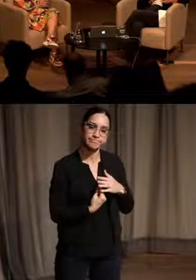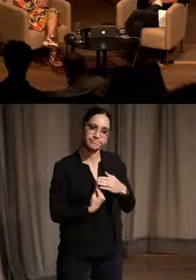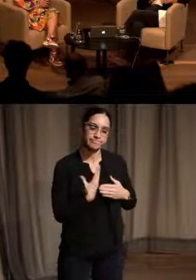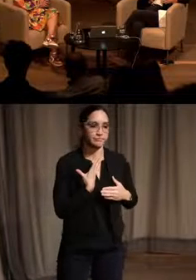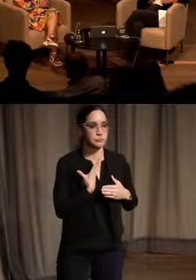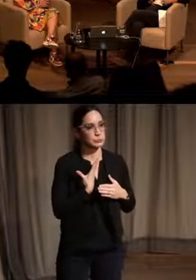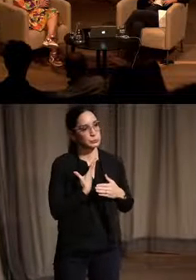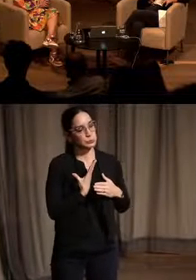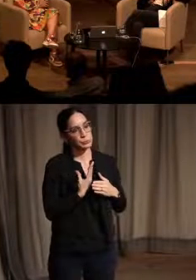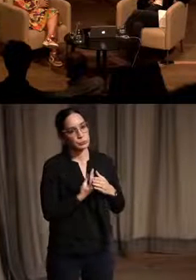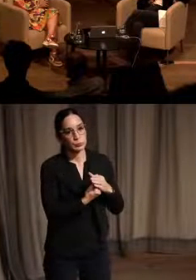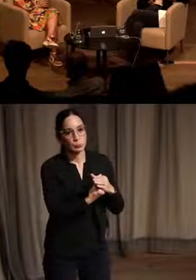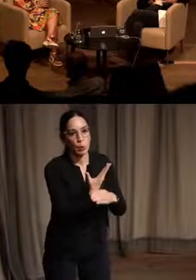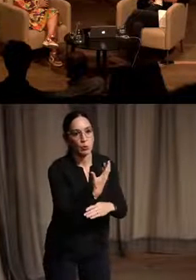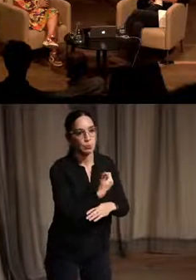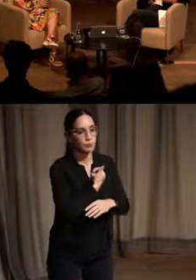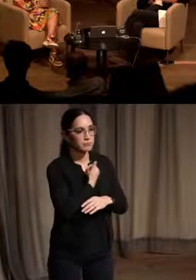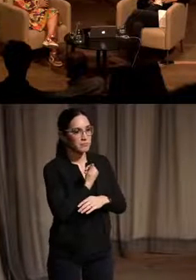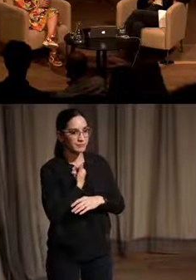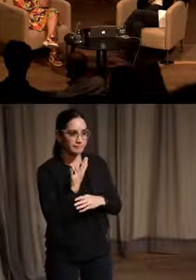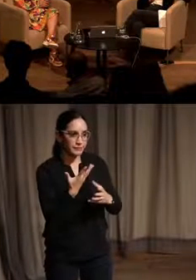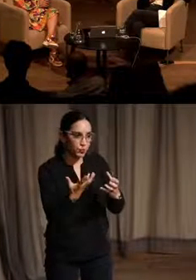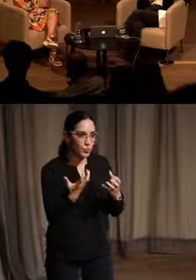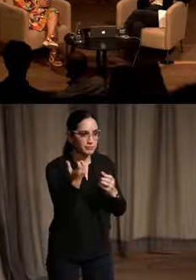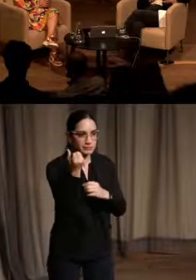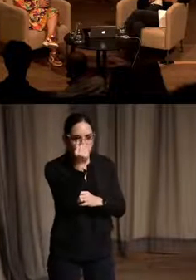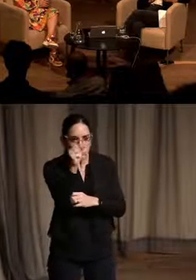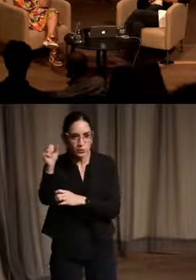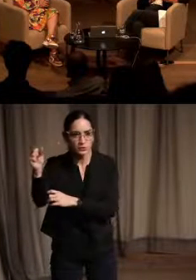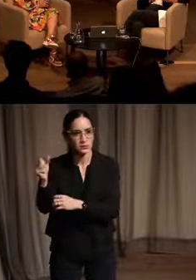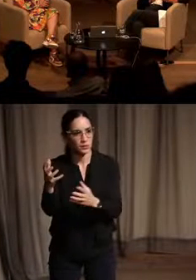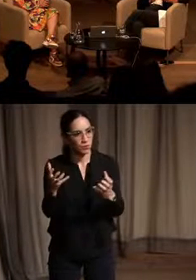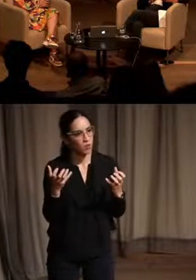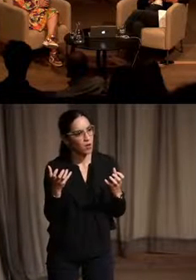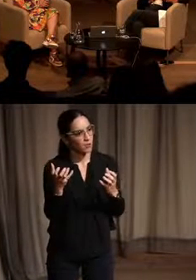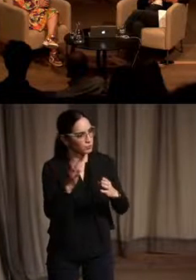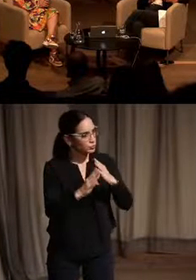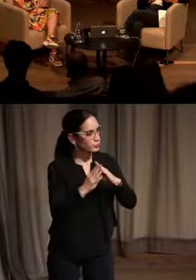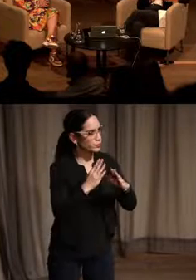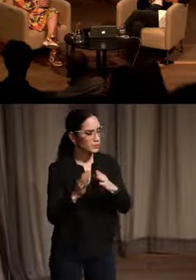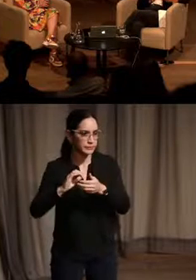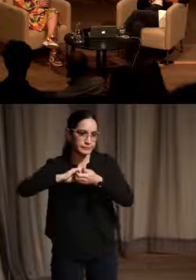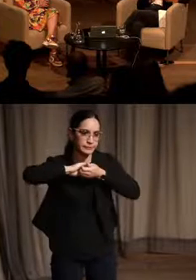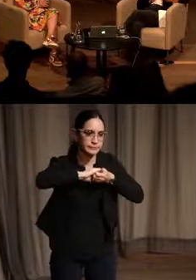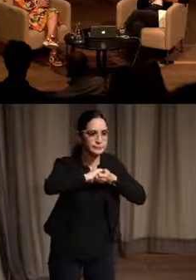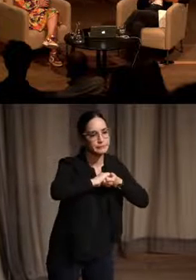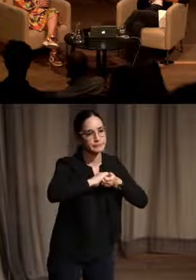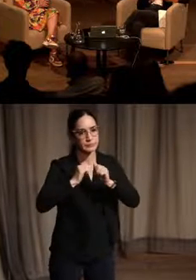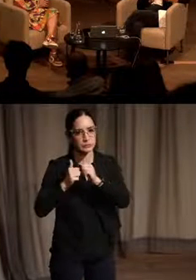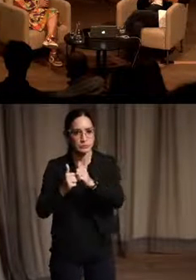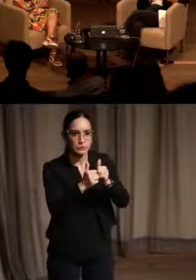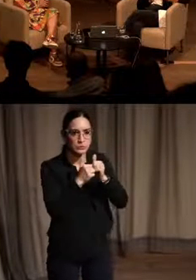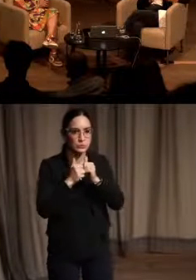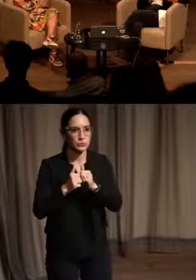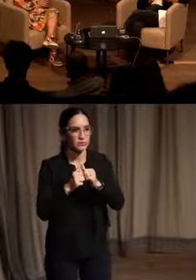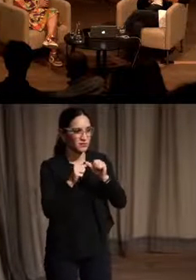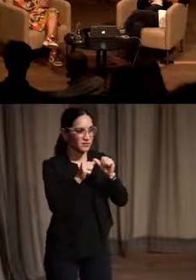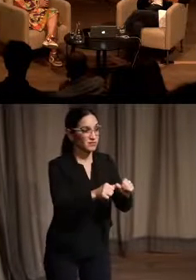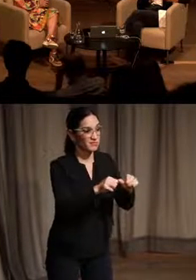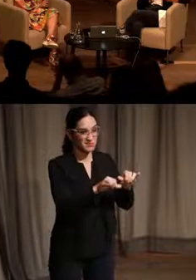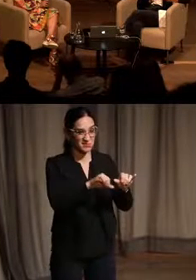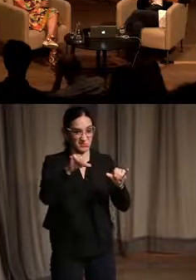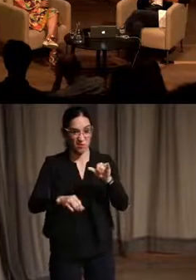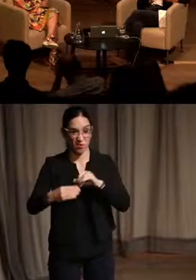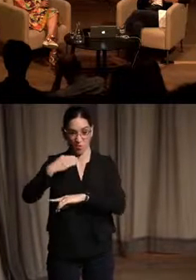I think that it kind of brings us out. There's a sense of community. It's different from feeling like really depressed at home and like watching the news